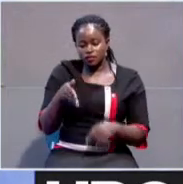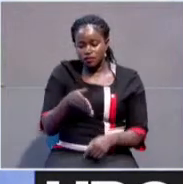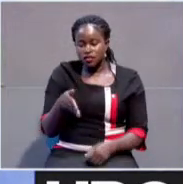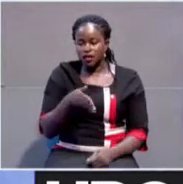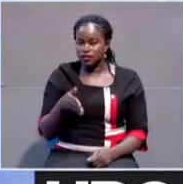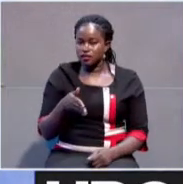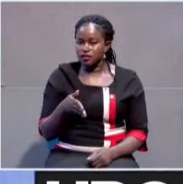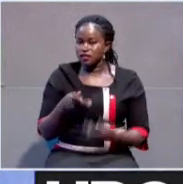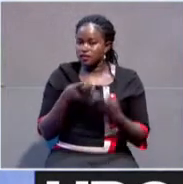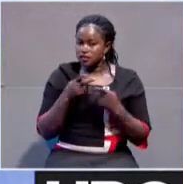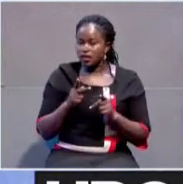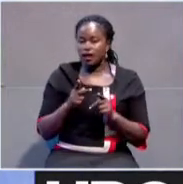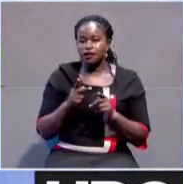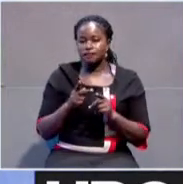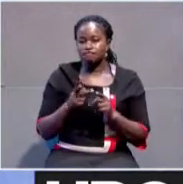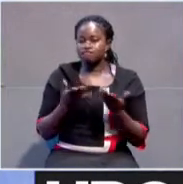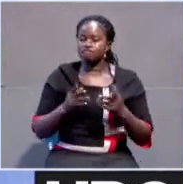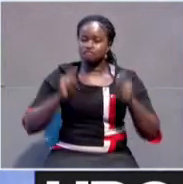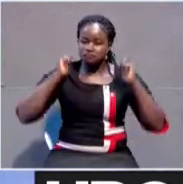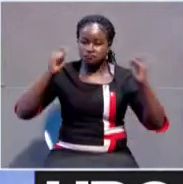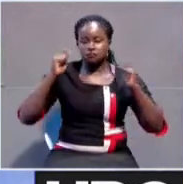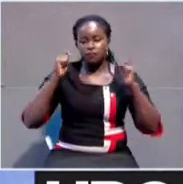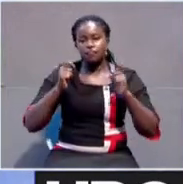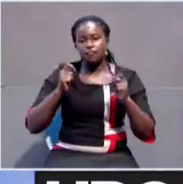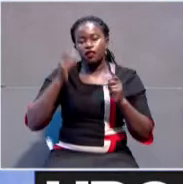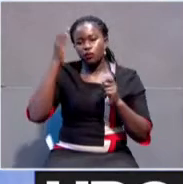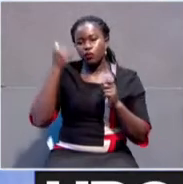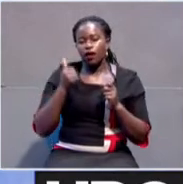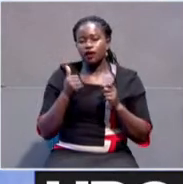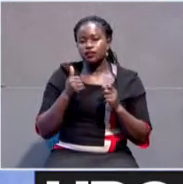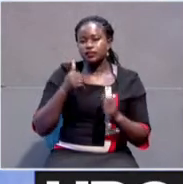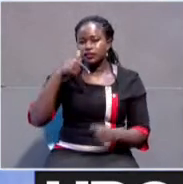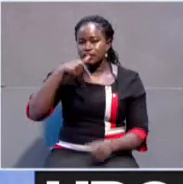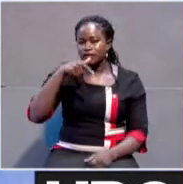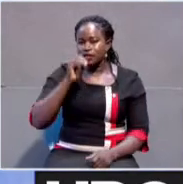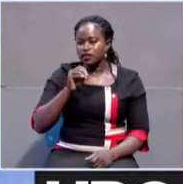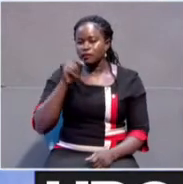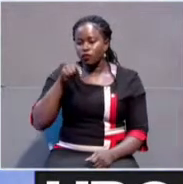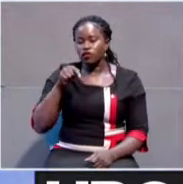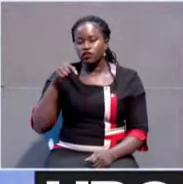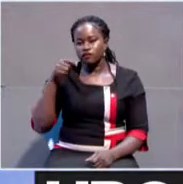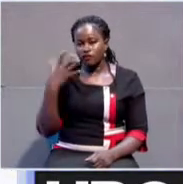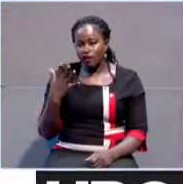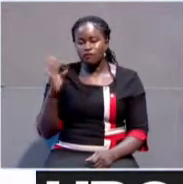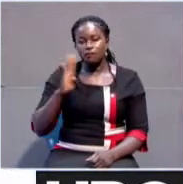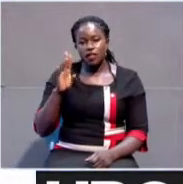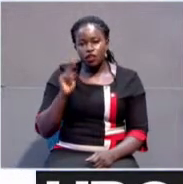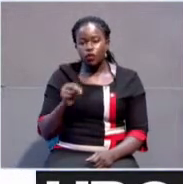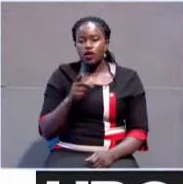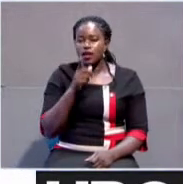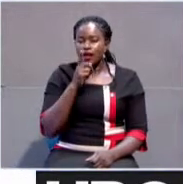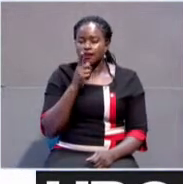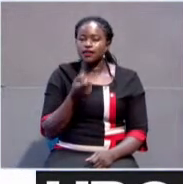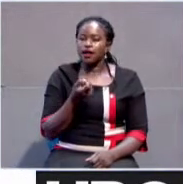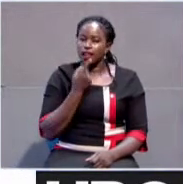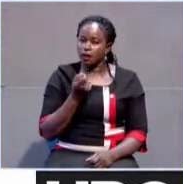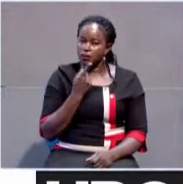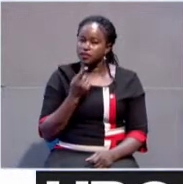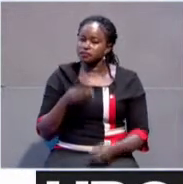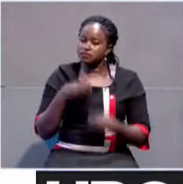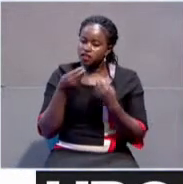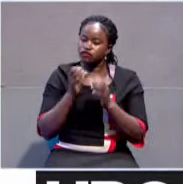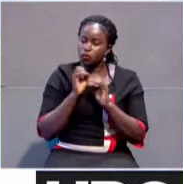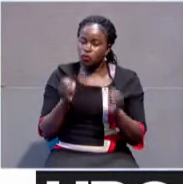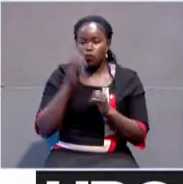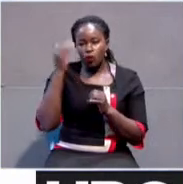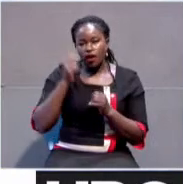go on an emergency strike over 70.5 billion shillings lunch allowances. This follows